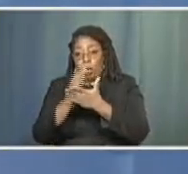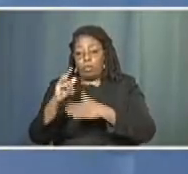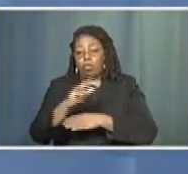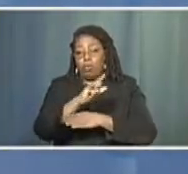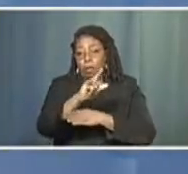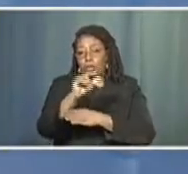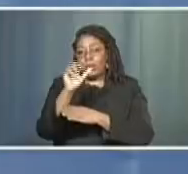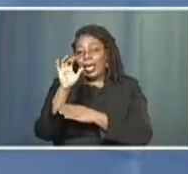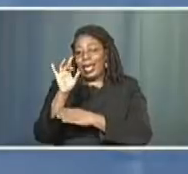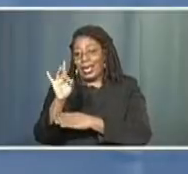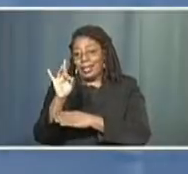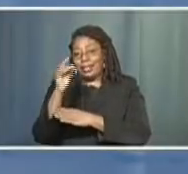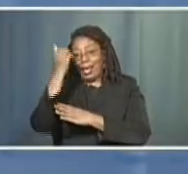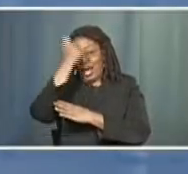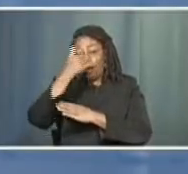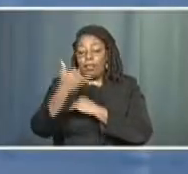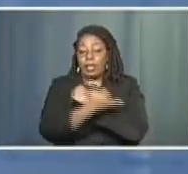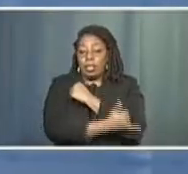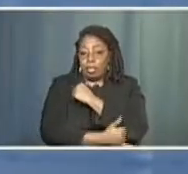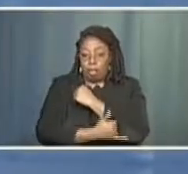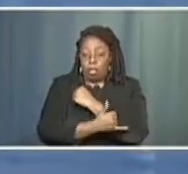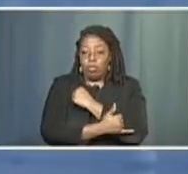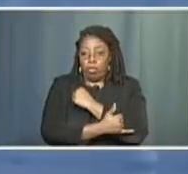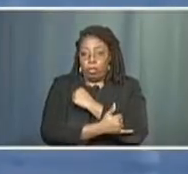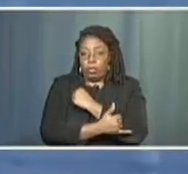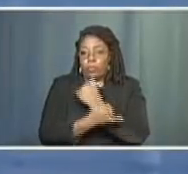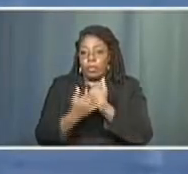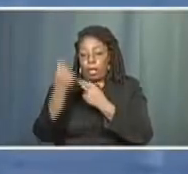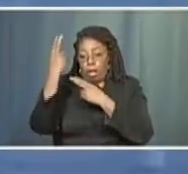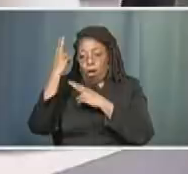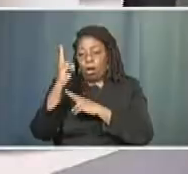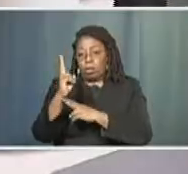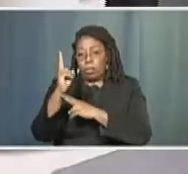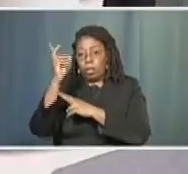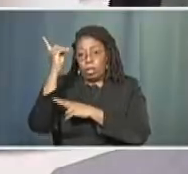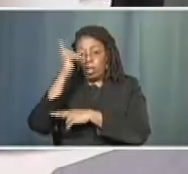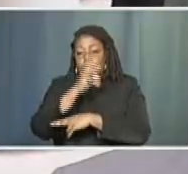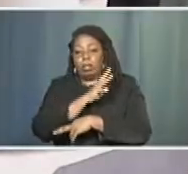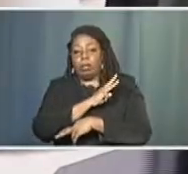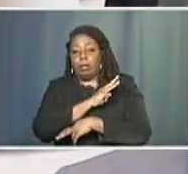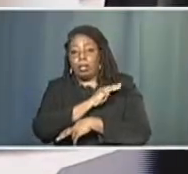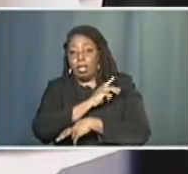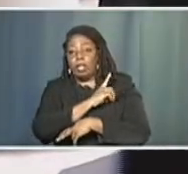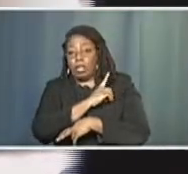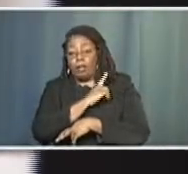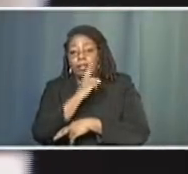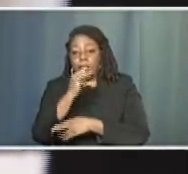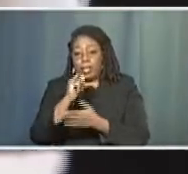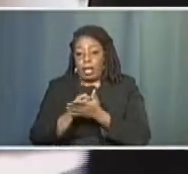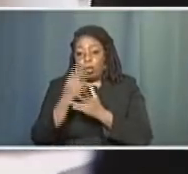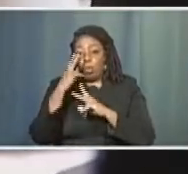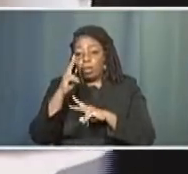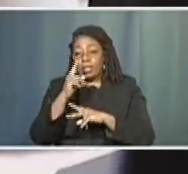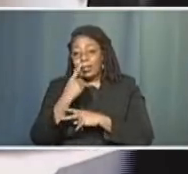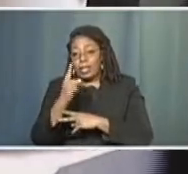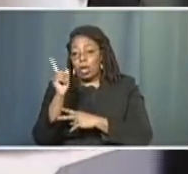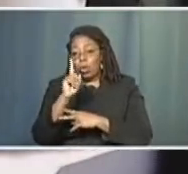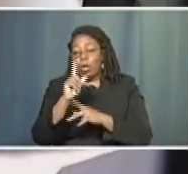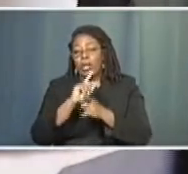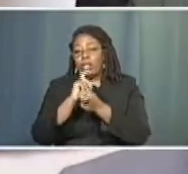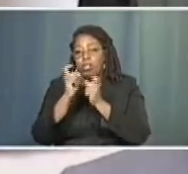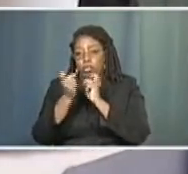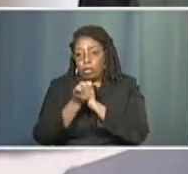African countries, Minister of Health and Wellness, the Honorable Dr. Michael Darville, says health officials are monitoring to determine where changes may